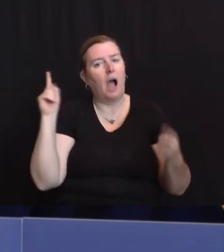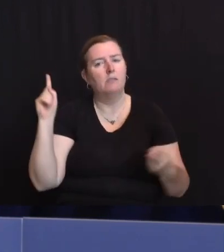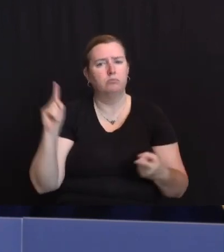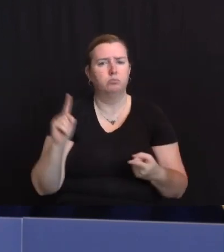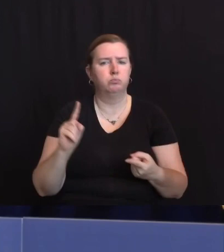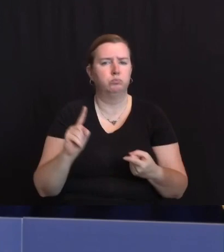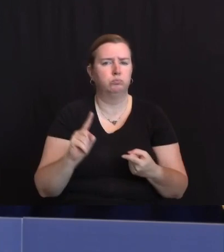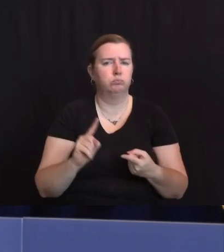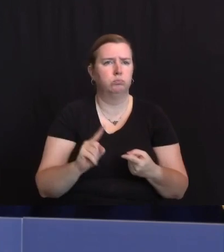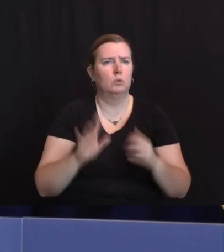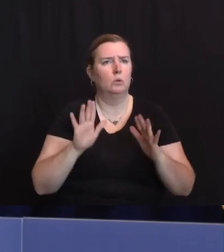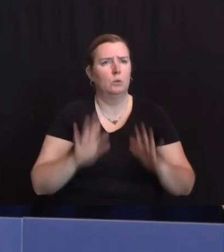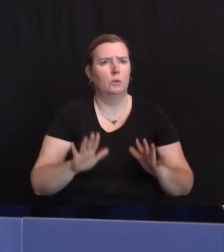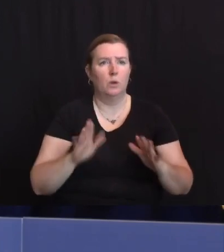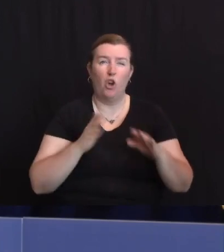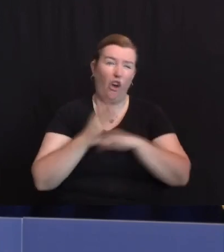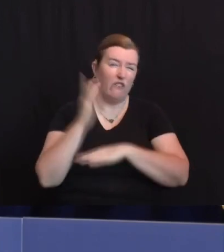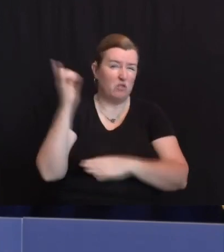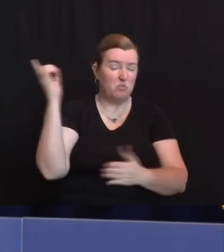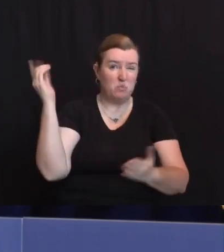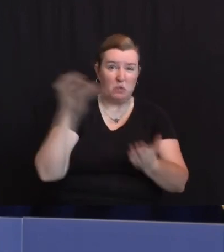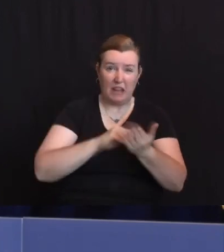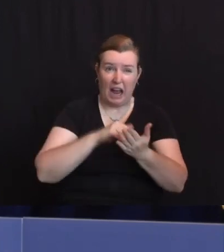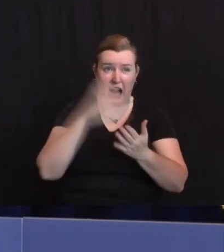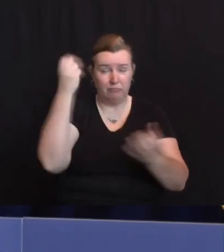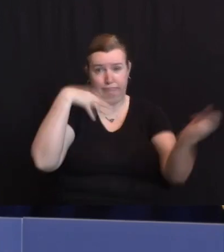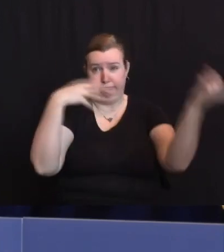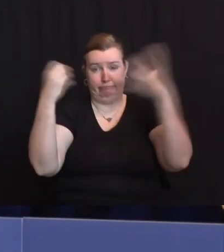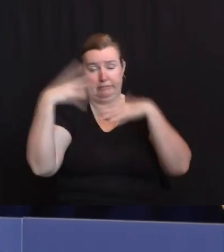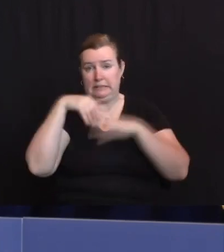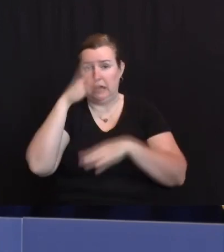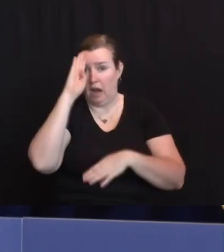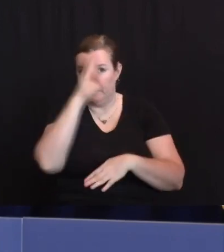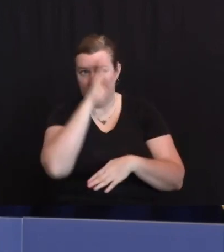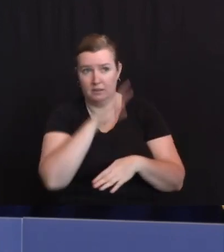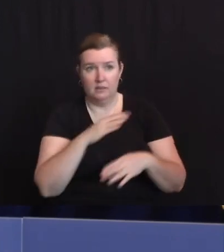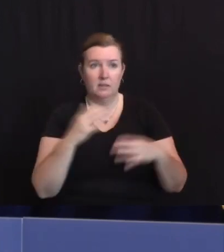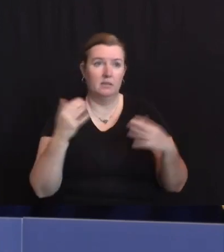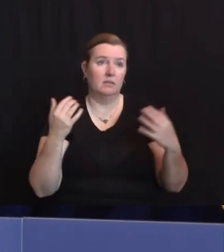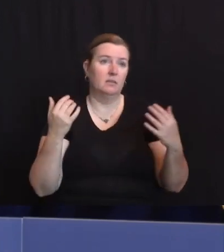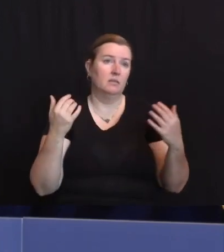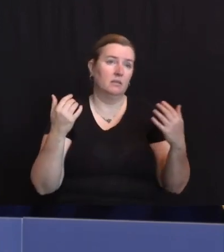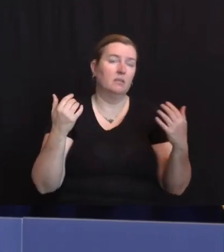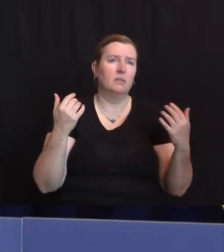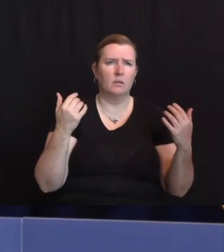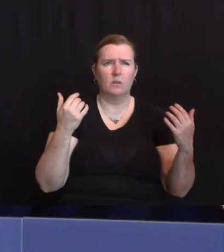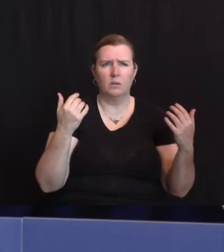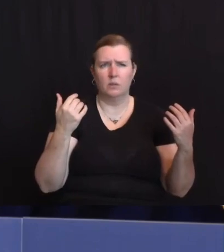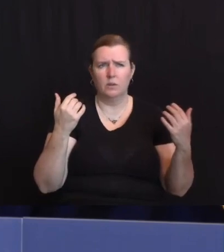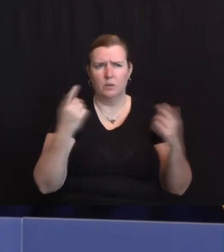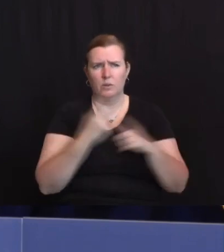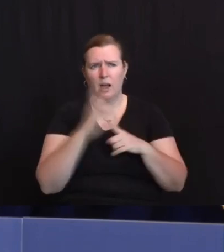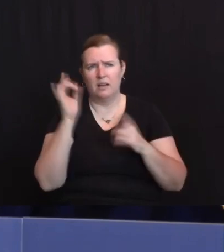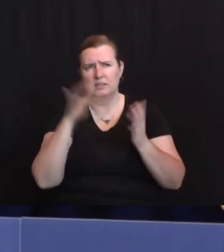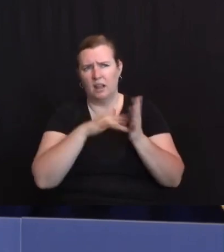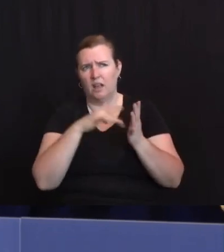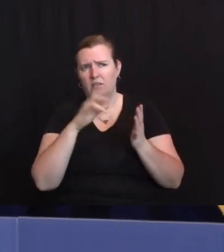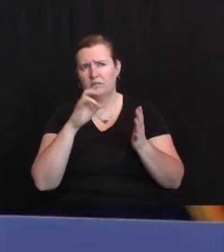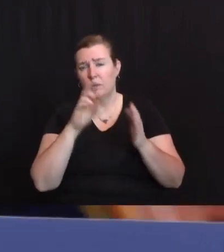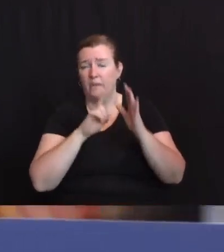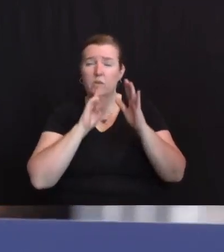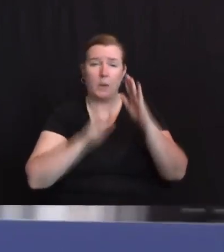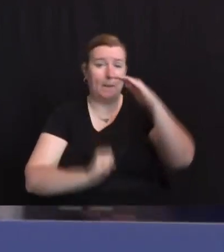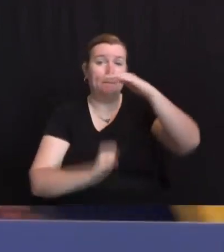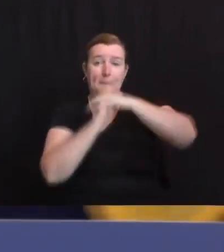thousands. And remember, at our height, it was 8,300. So, Judy, every loss of life